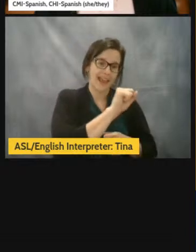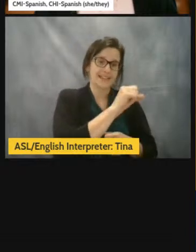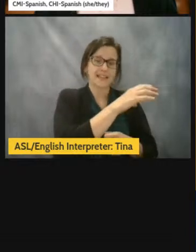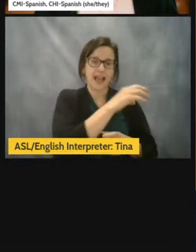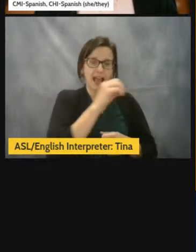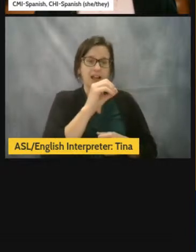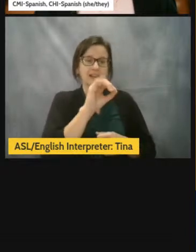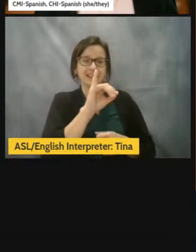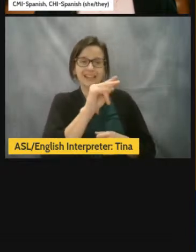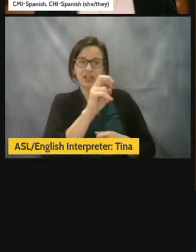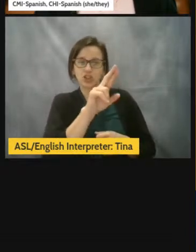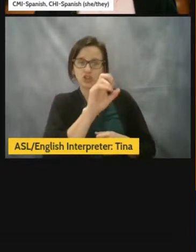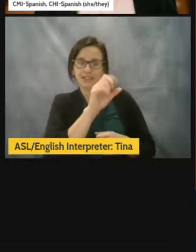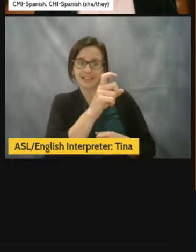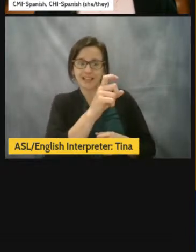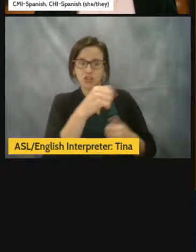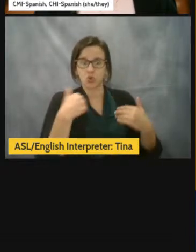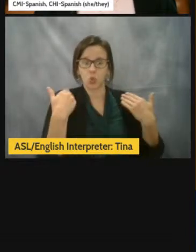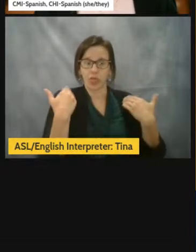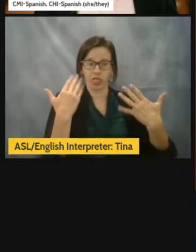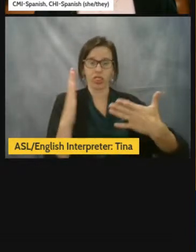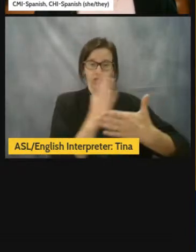64% lower.